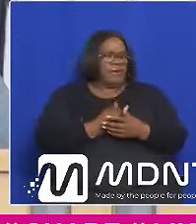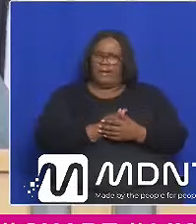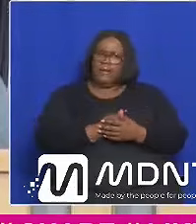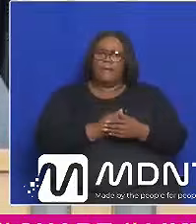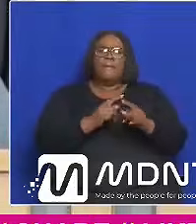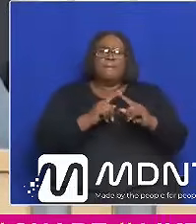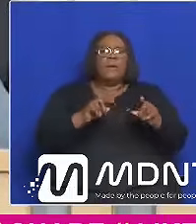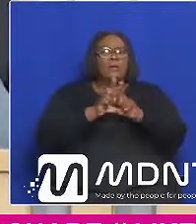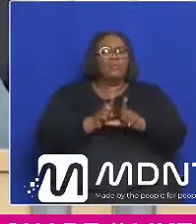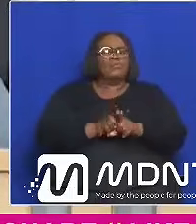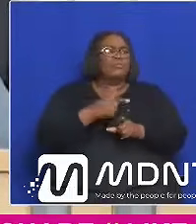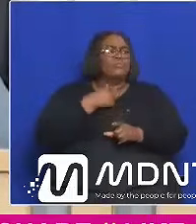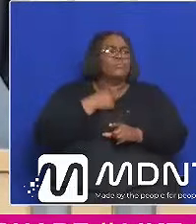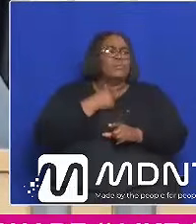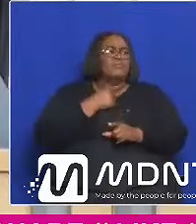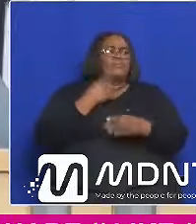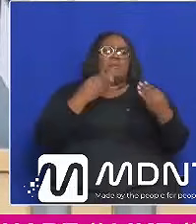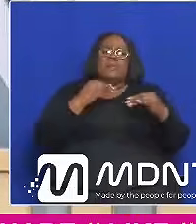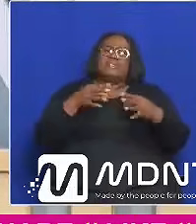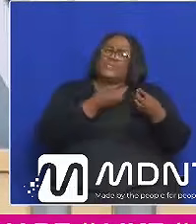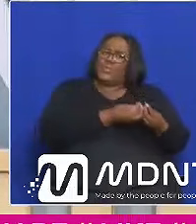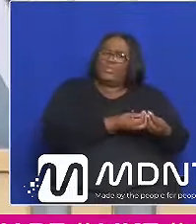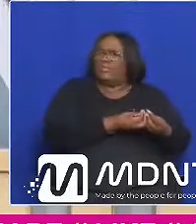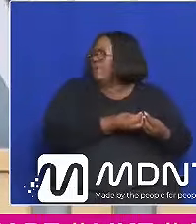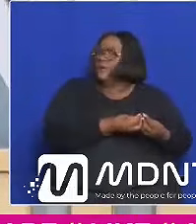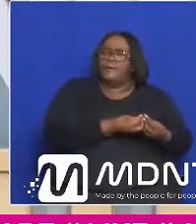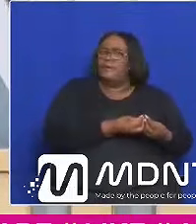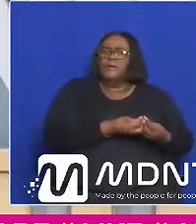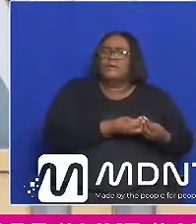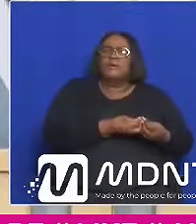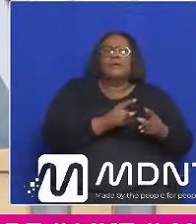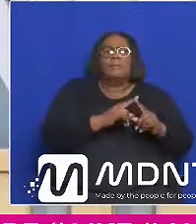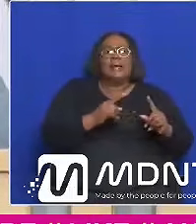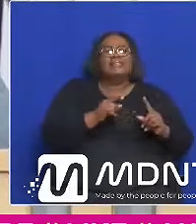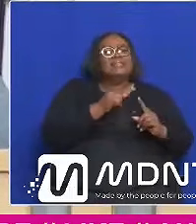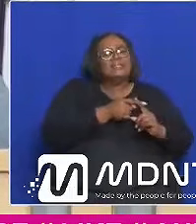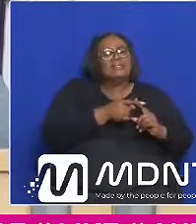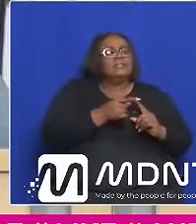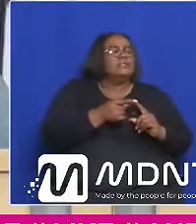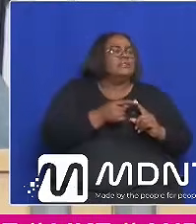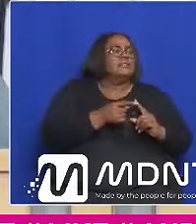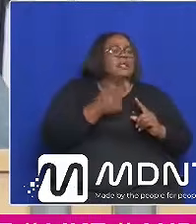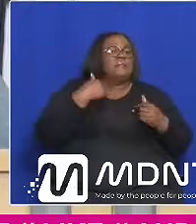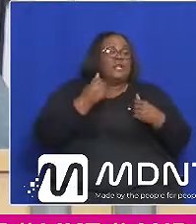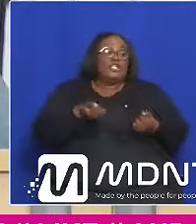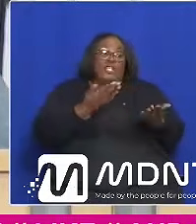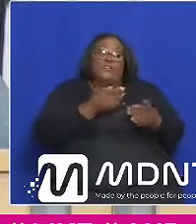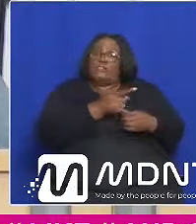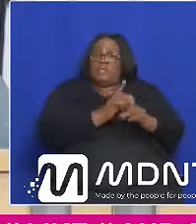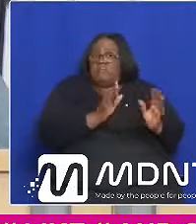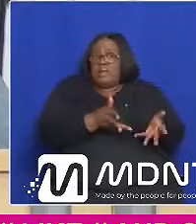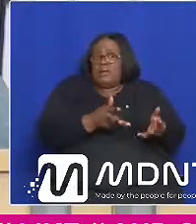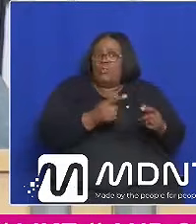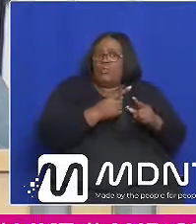have any businesses with him except for him rendering services for him. So